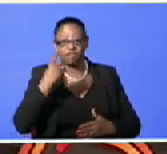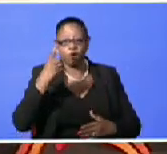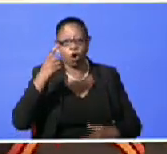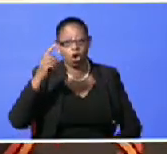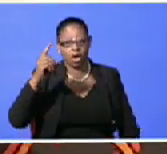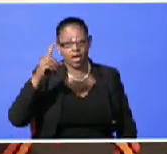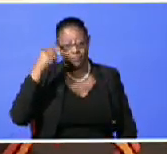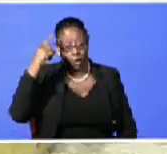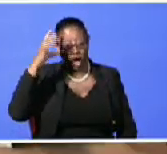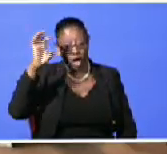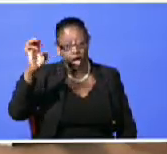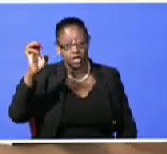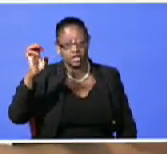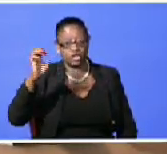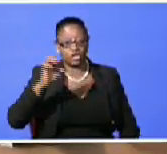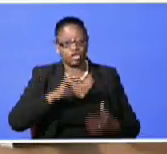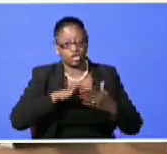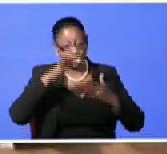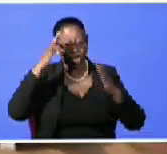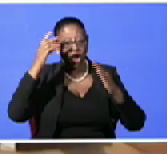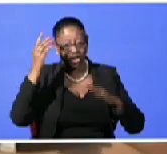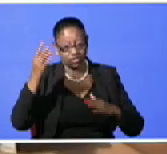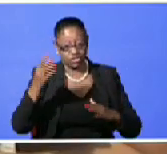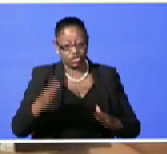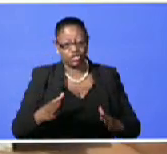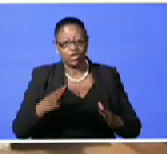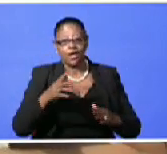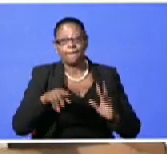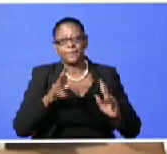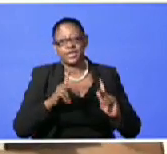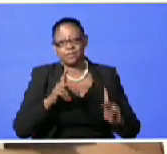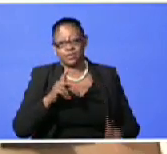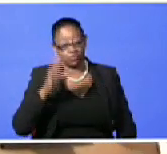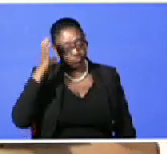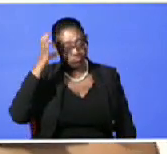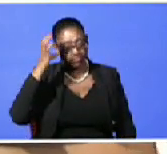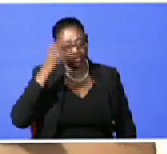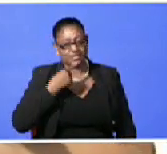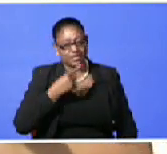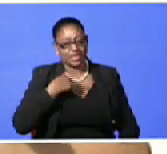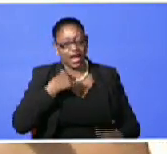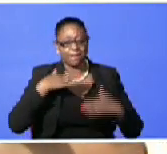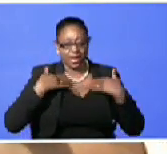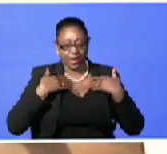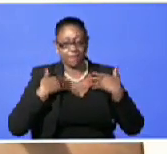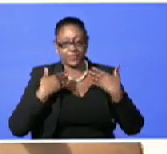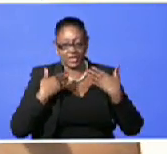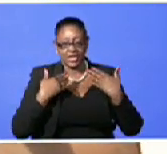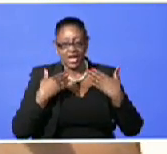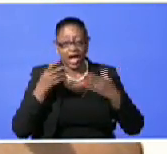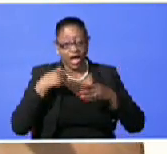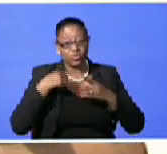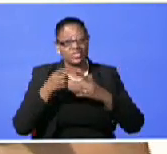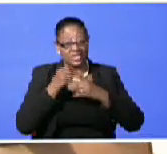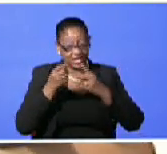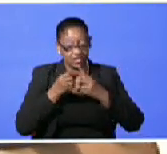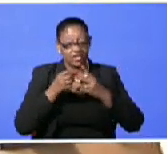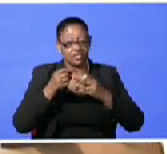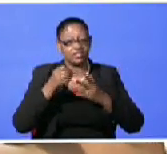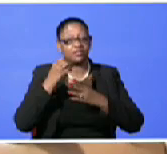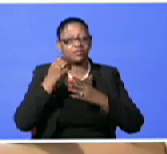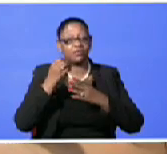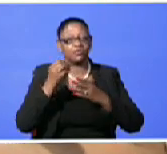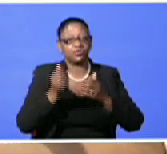well. I am very honored that I was selected to have the privilege to further my